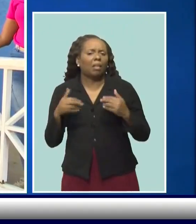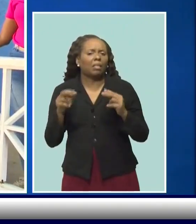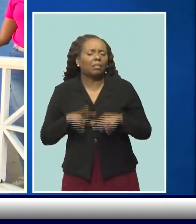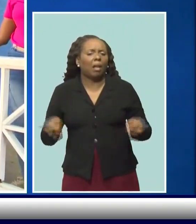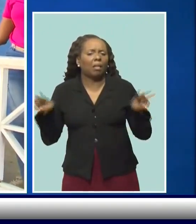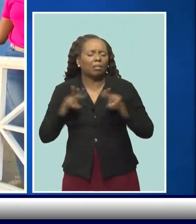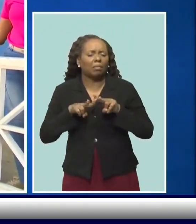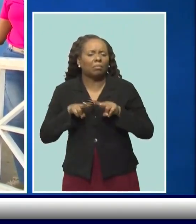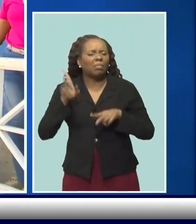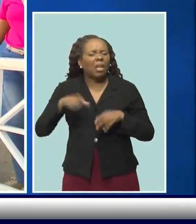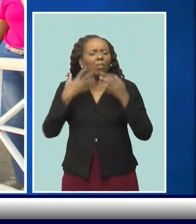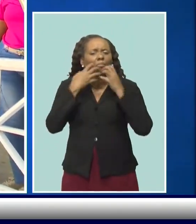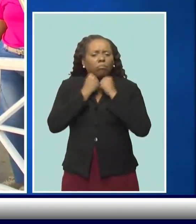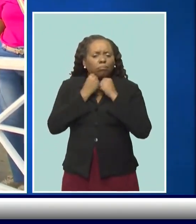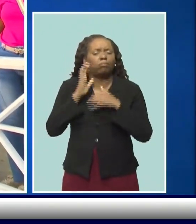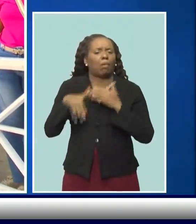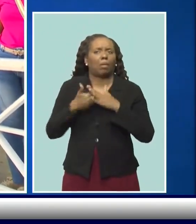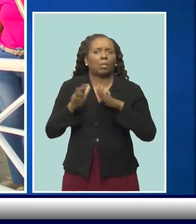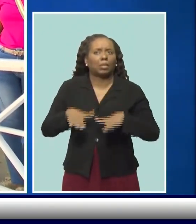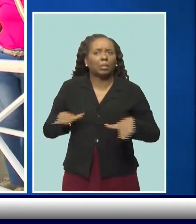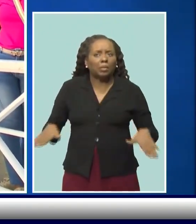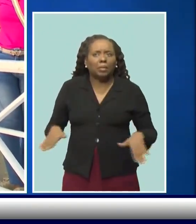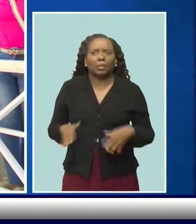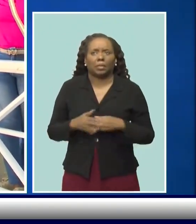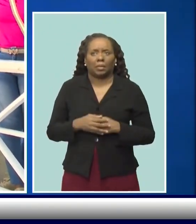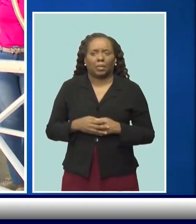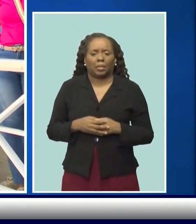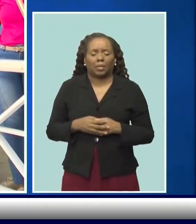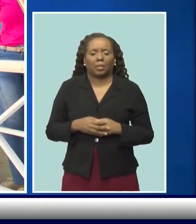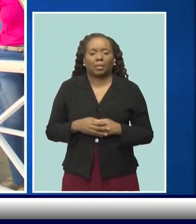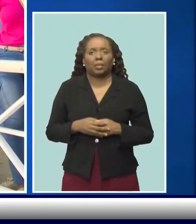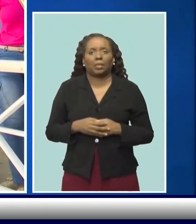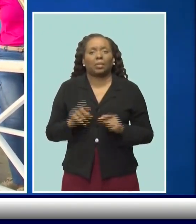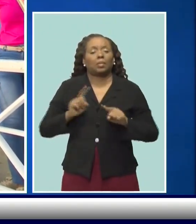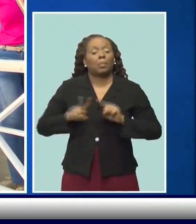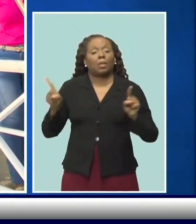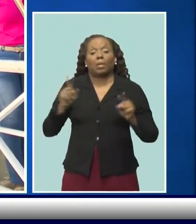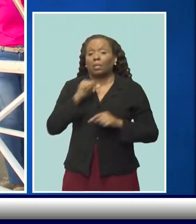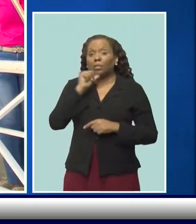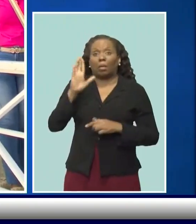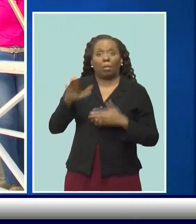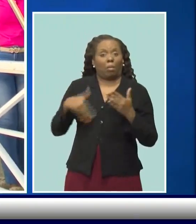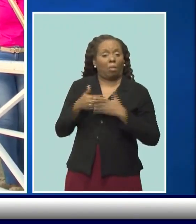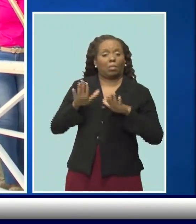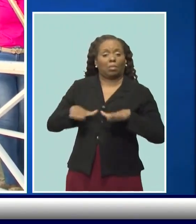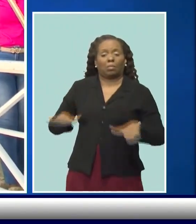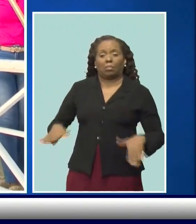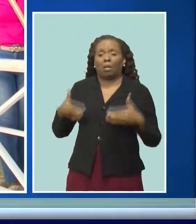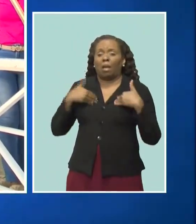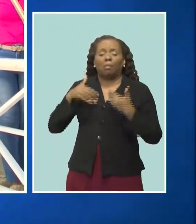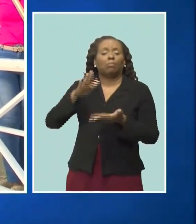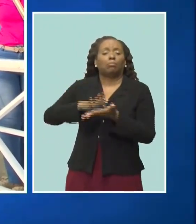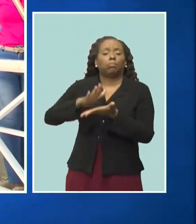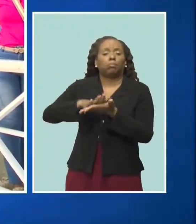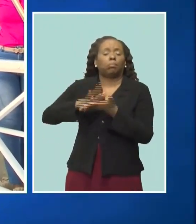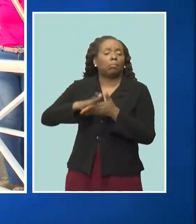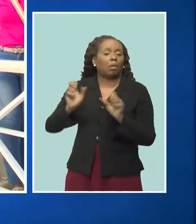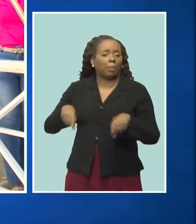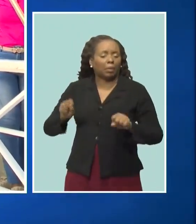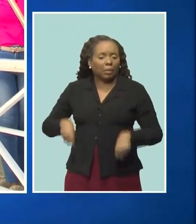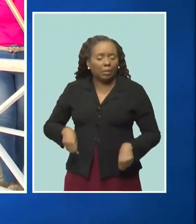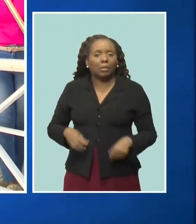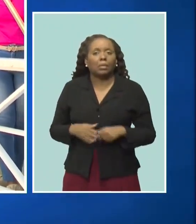Of course, not every child has academic ability, and the Alma Parish